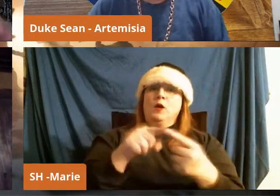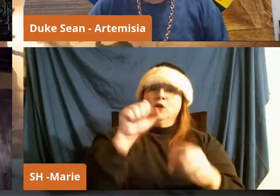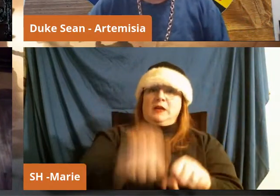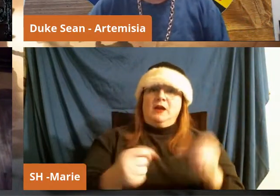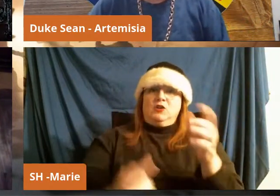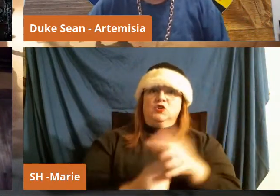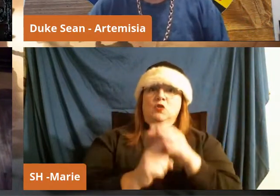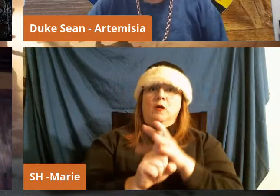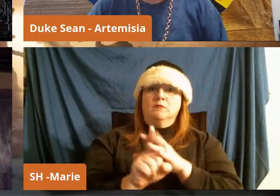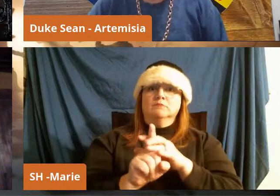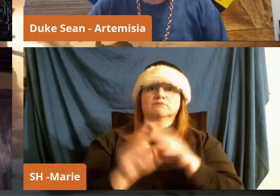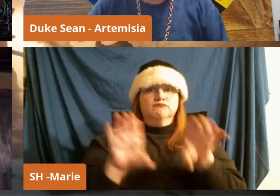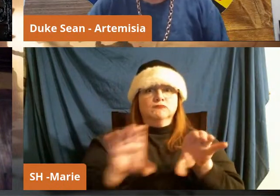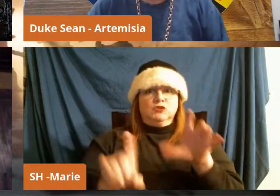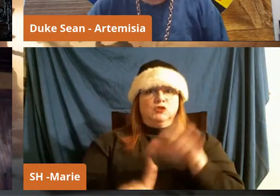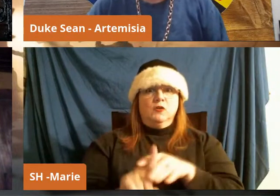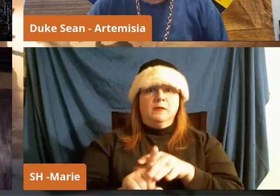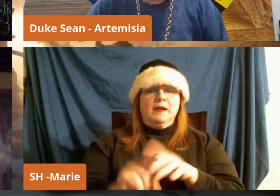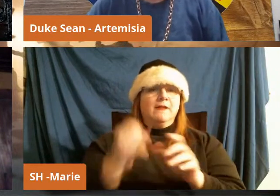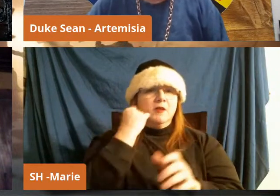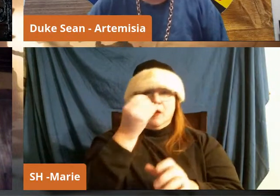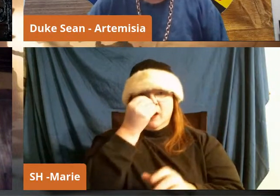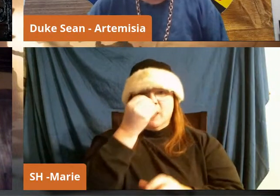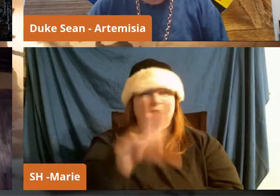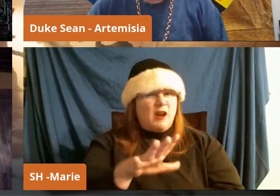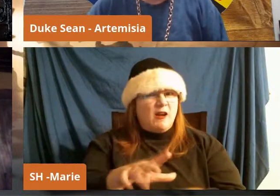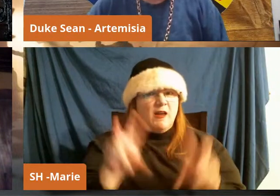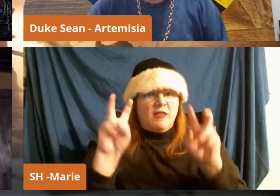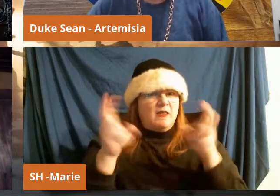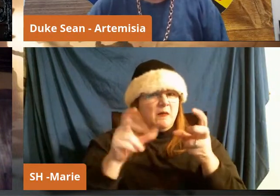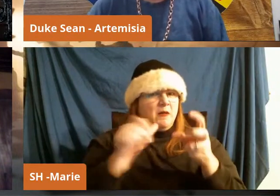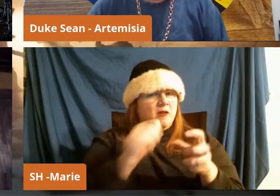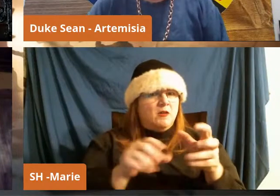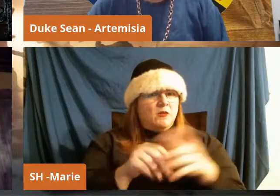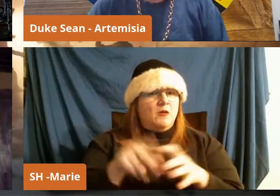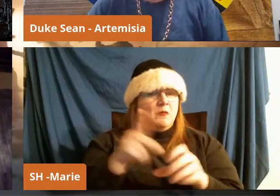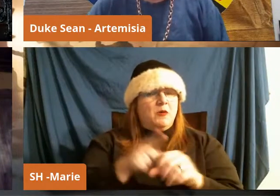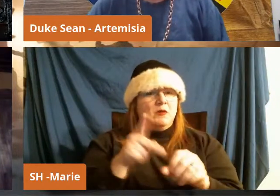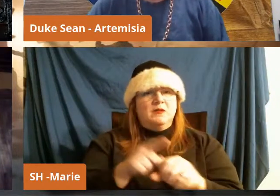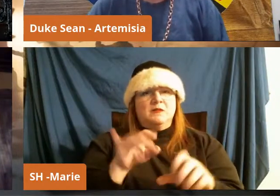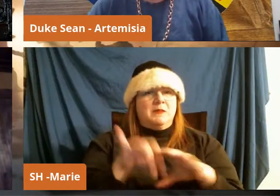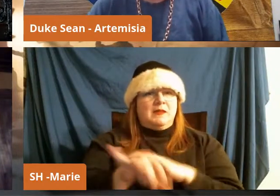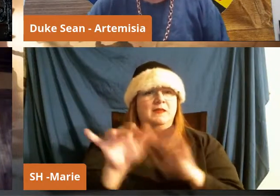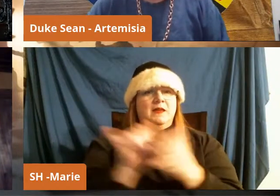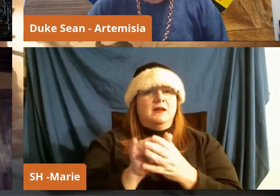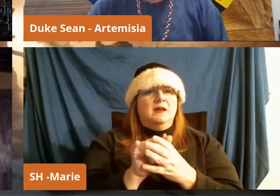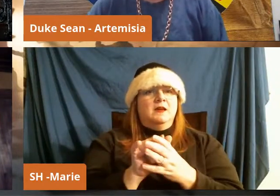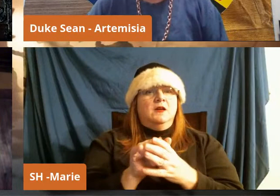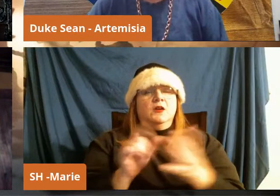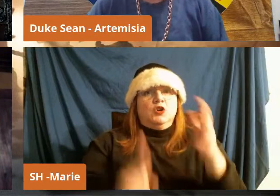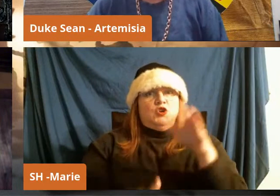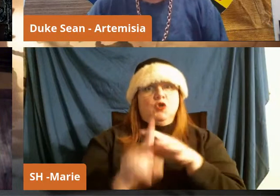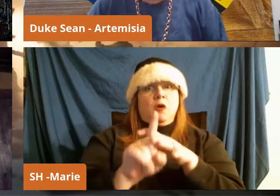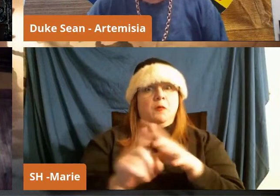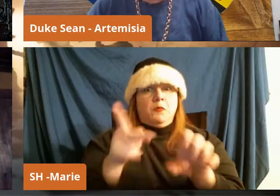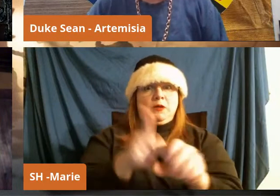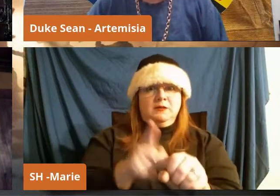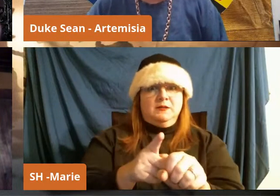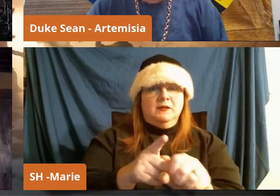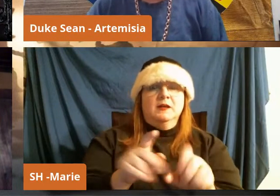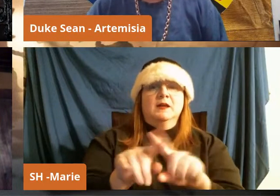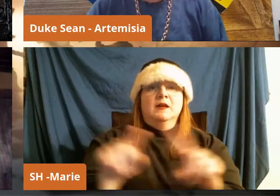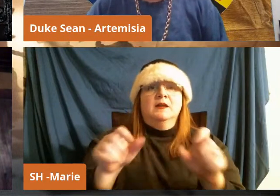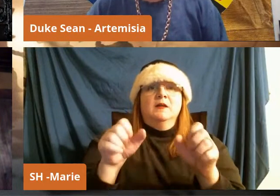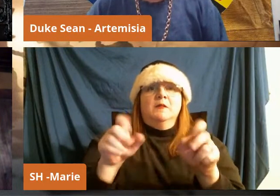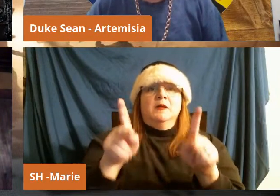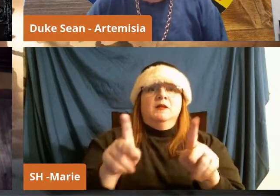up. Even if you don't actually care about the topic or don't actually want to participate in the scavenger hunt, right? Show up, participate, because somebody's put effort